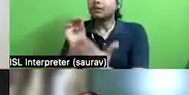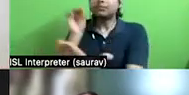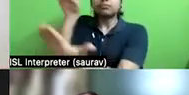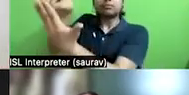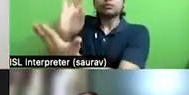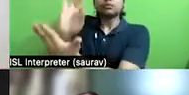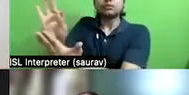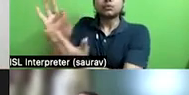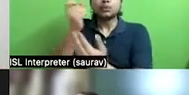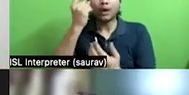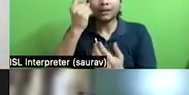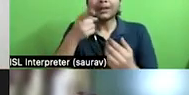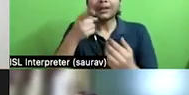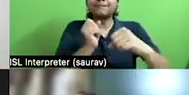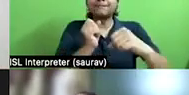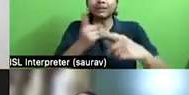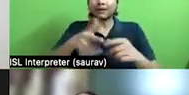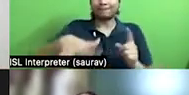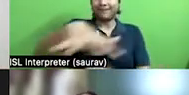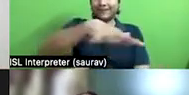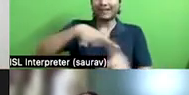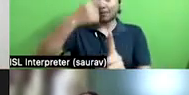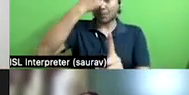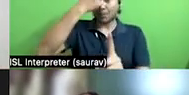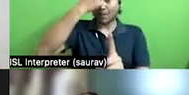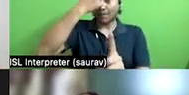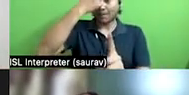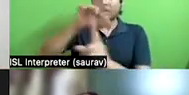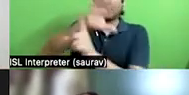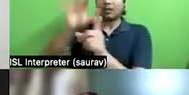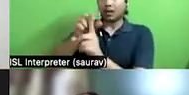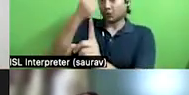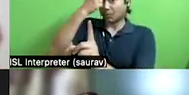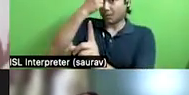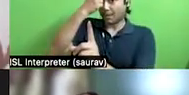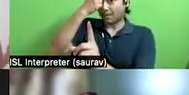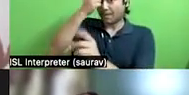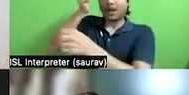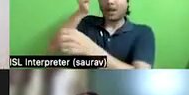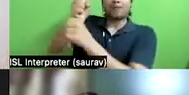physical structures, these practices, and these policies.